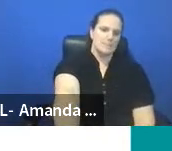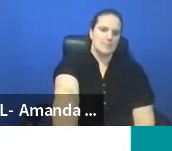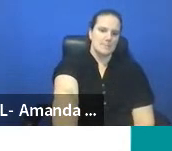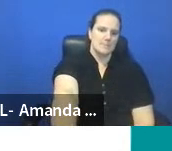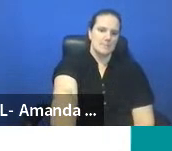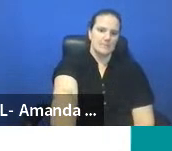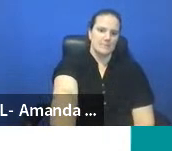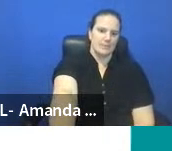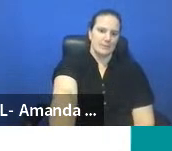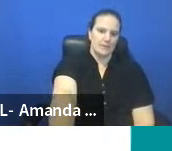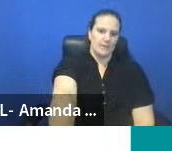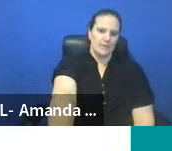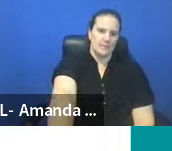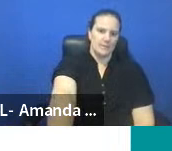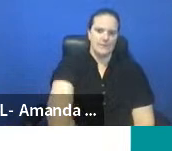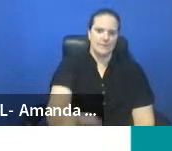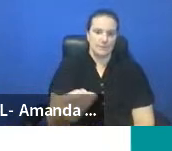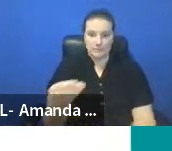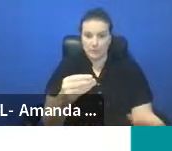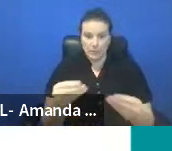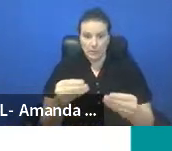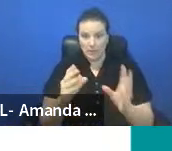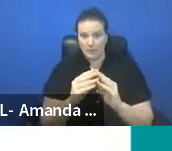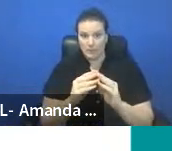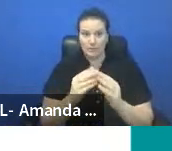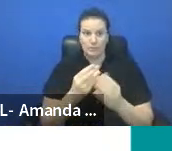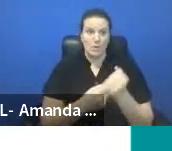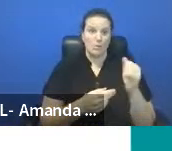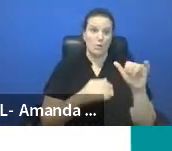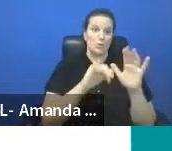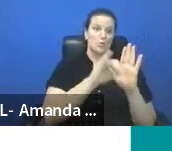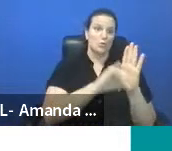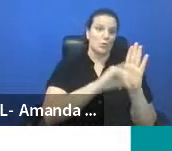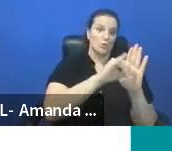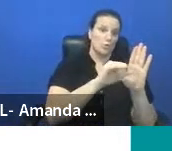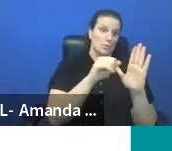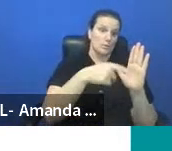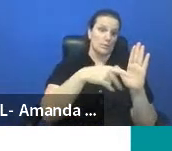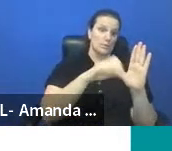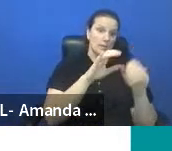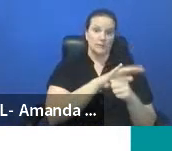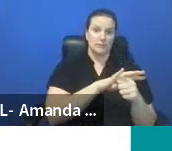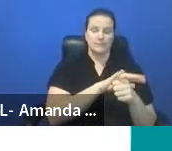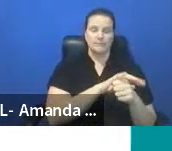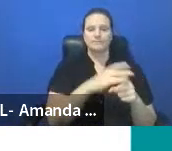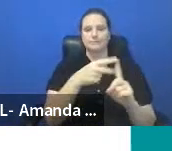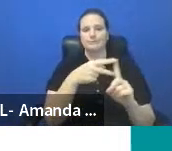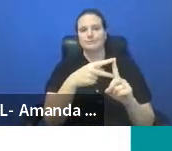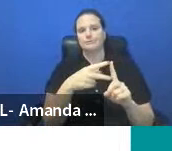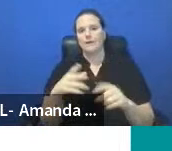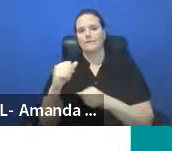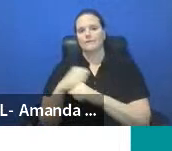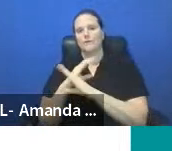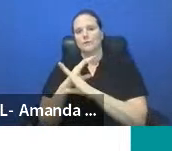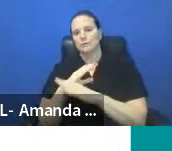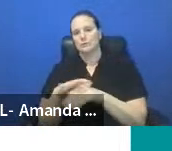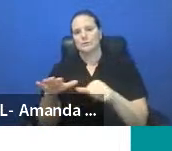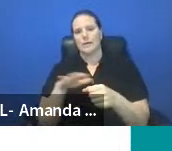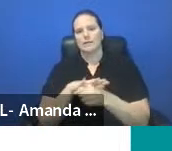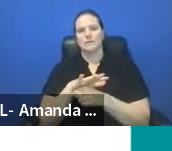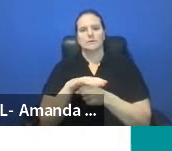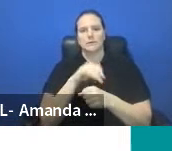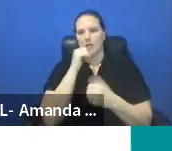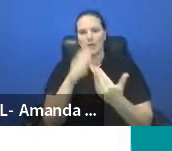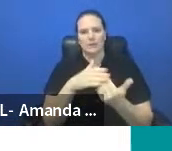to facilitate meetings that are both in the YouTube space as well as in the virtual space here, it is no